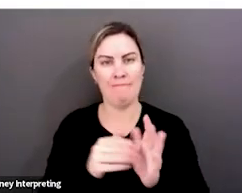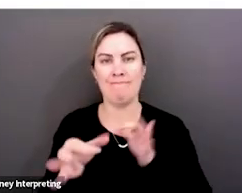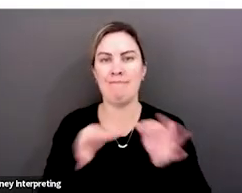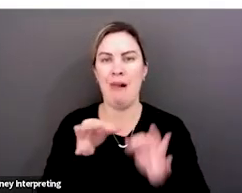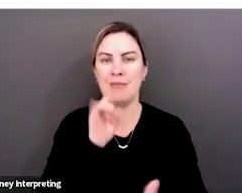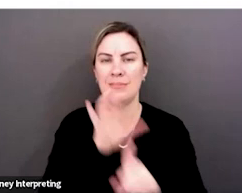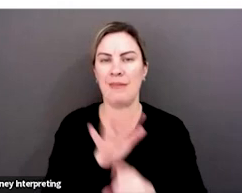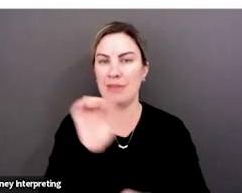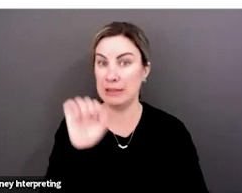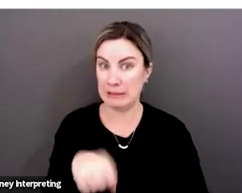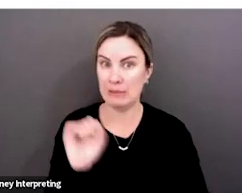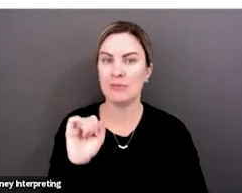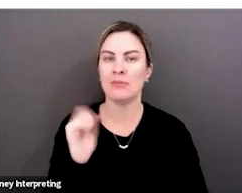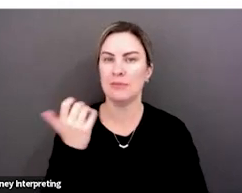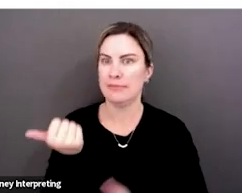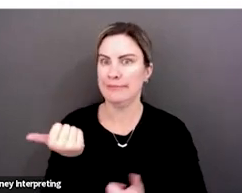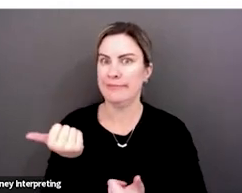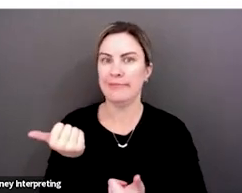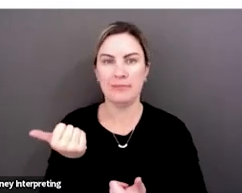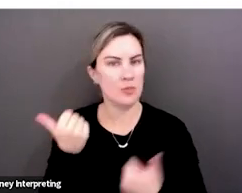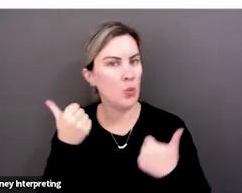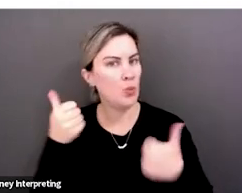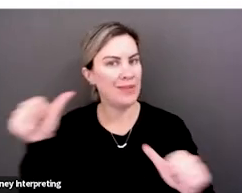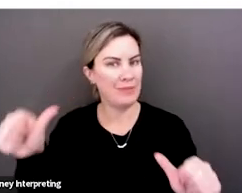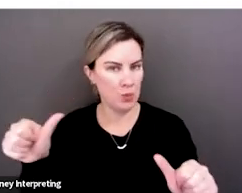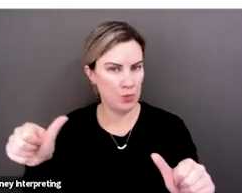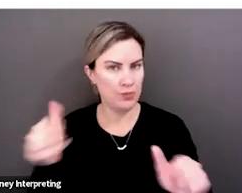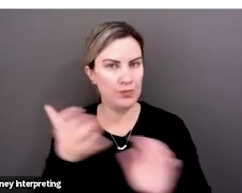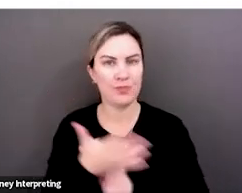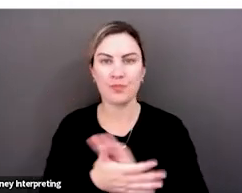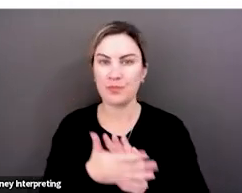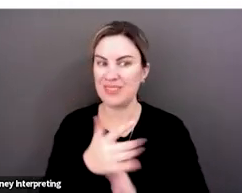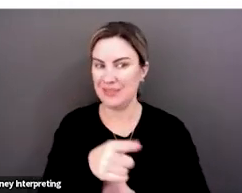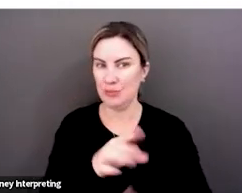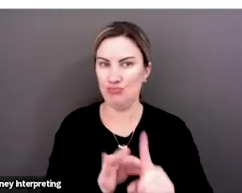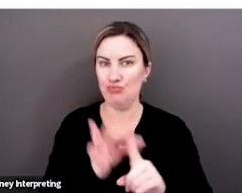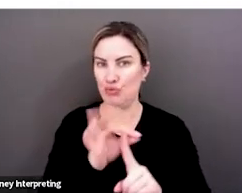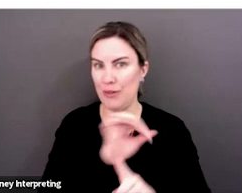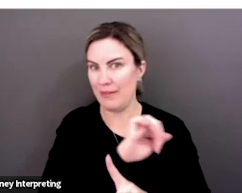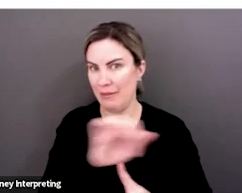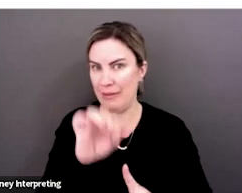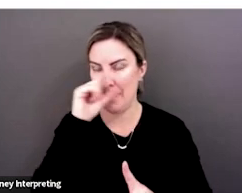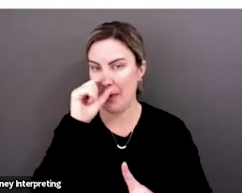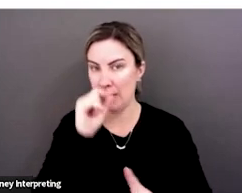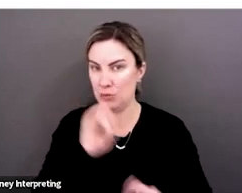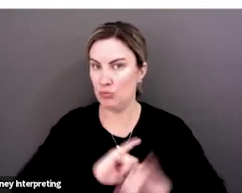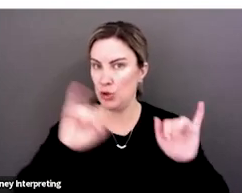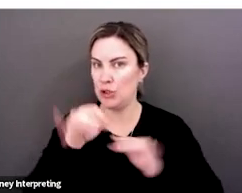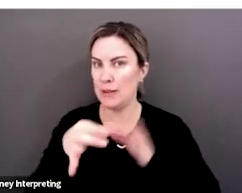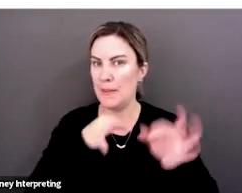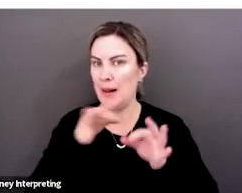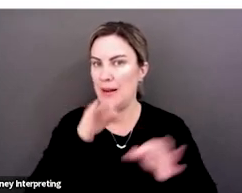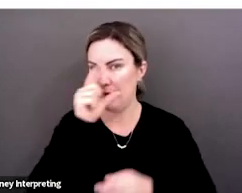And it also then results in or improves their ability to have their own emergency plan as well.